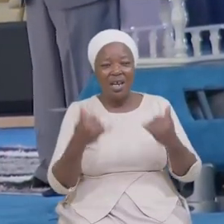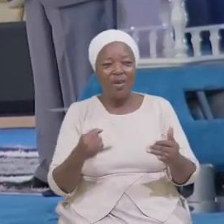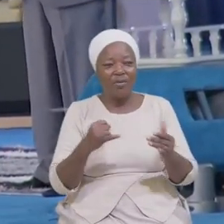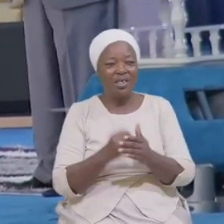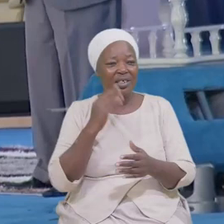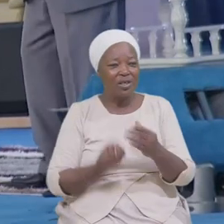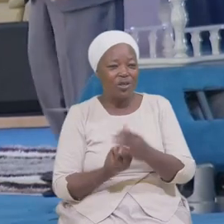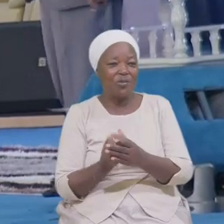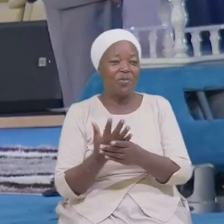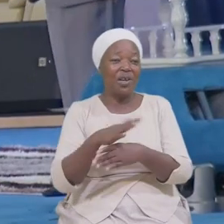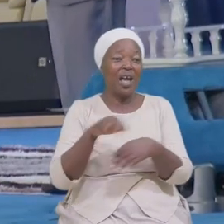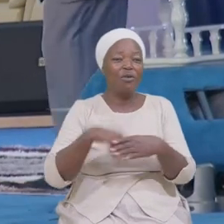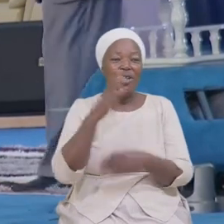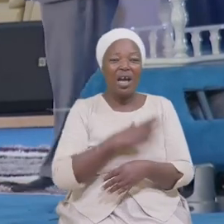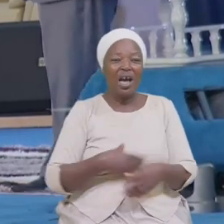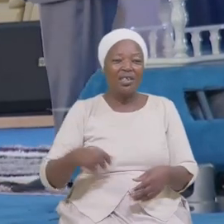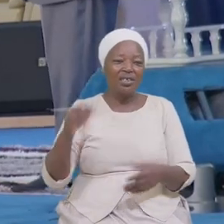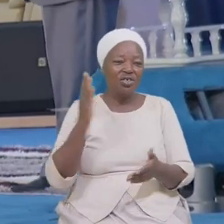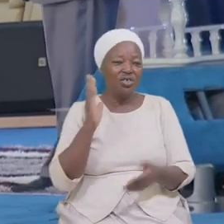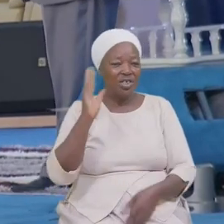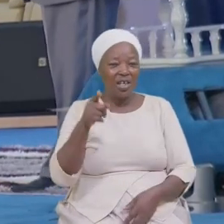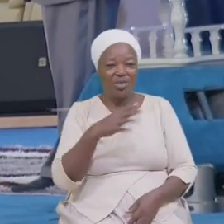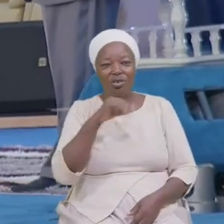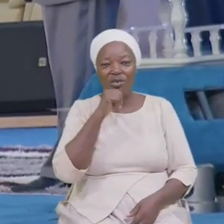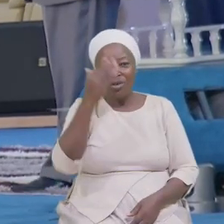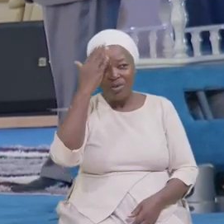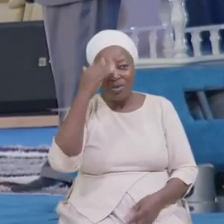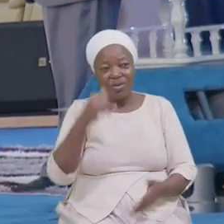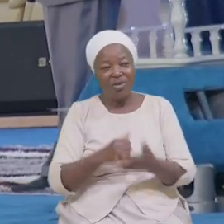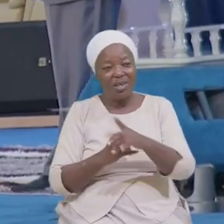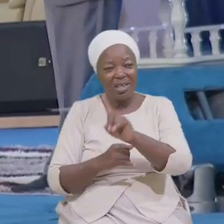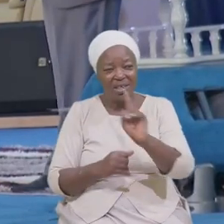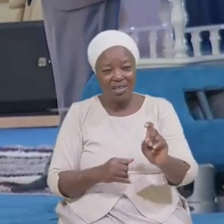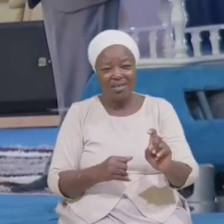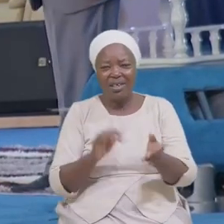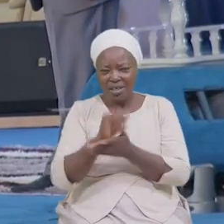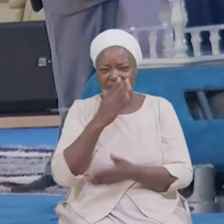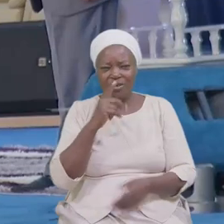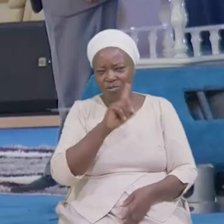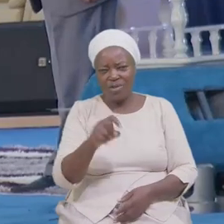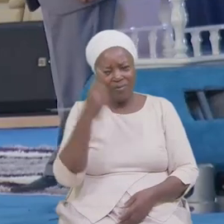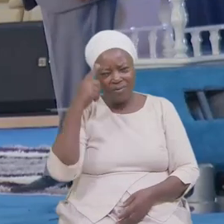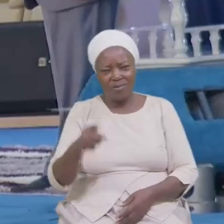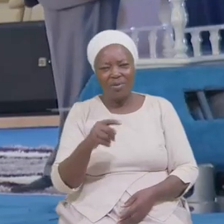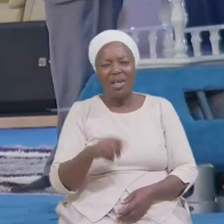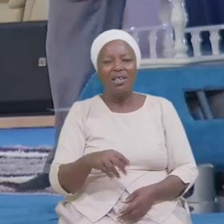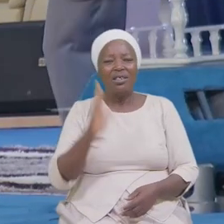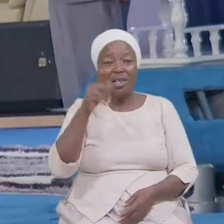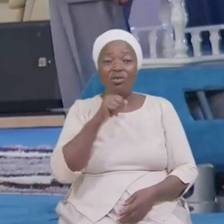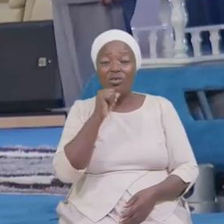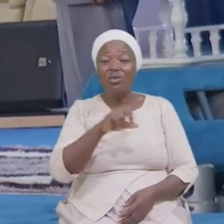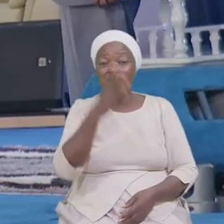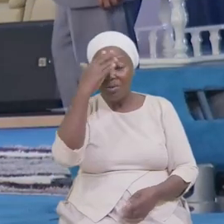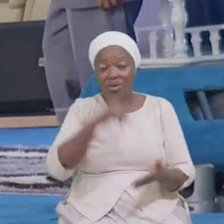forth. Shall ye not know it? That's a question for you. Shall ye not know it? I